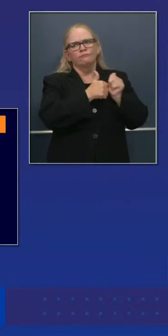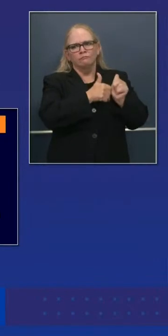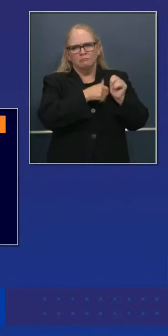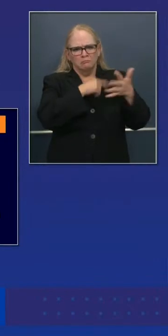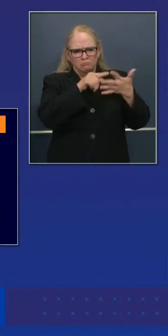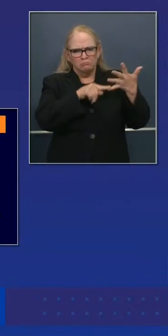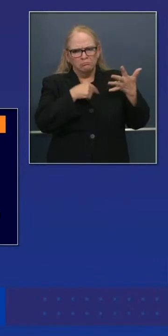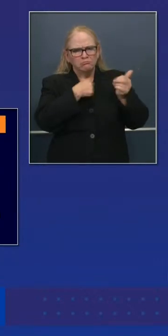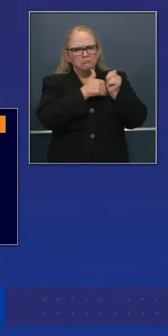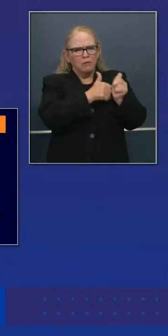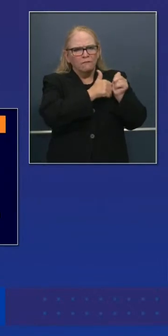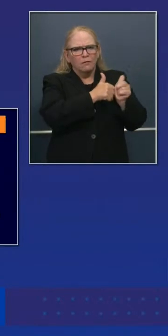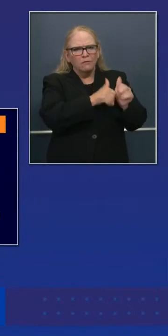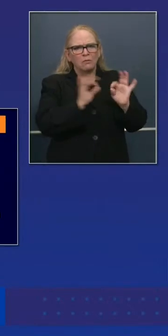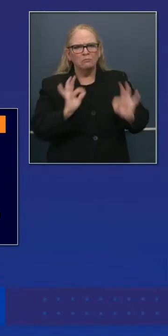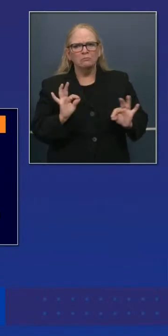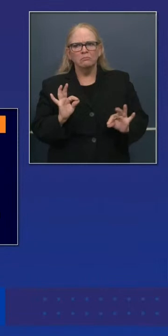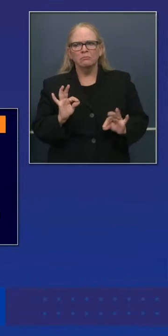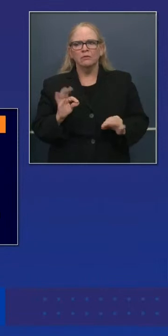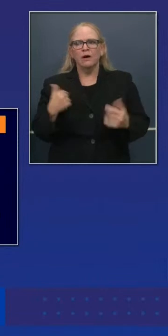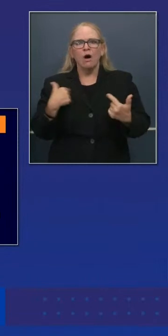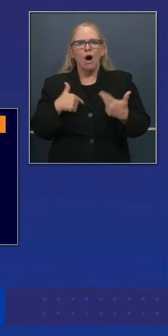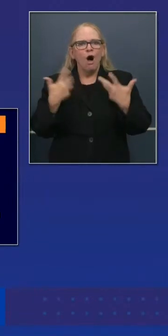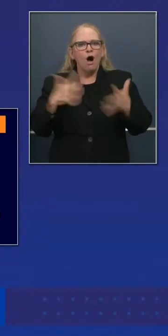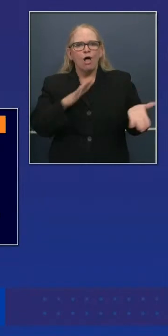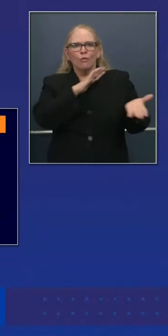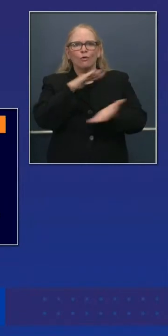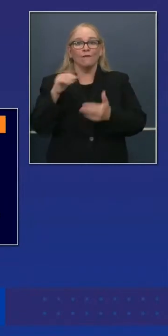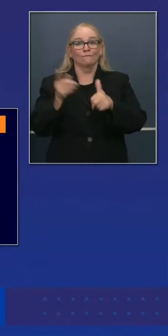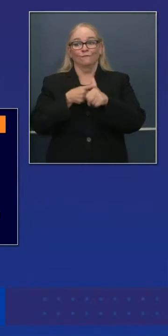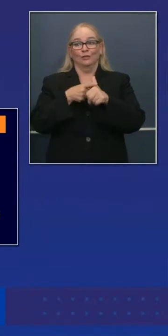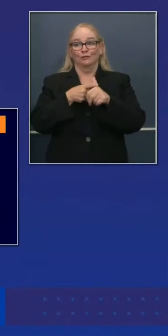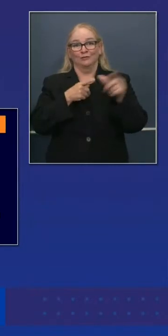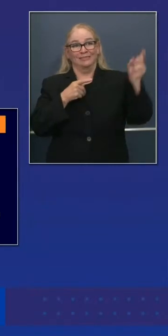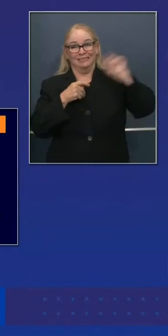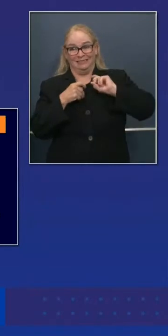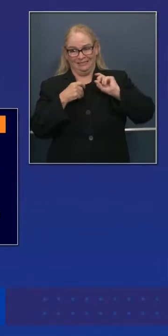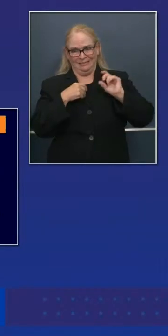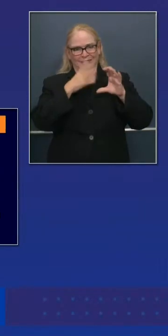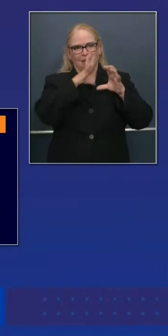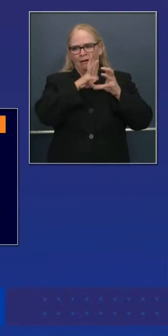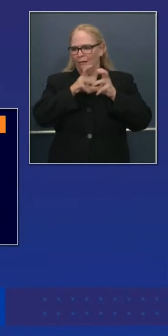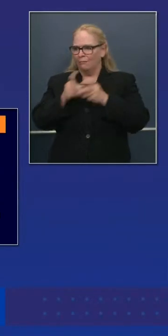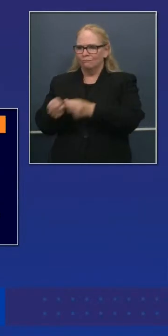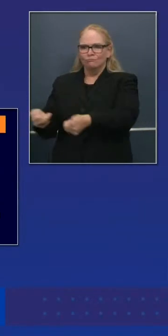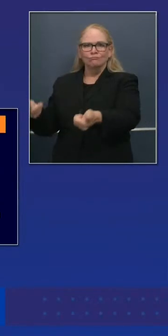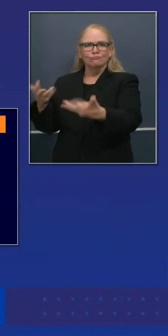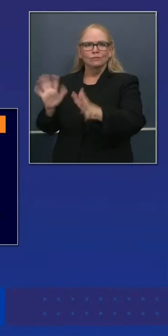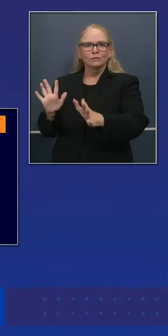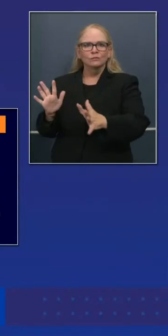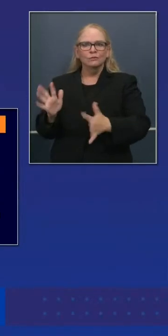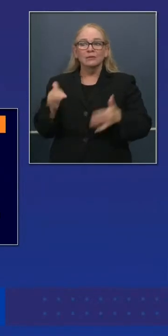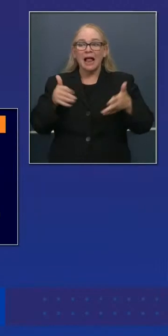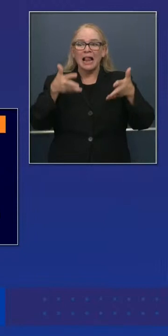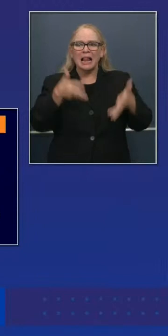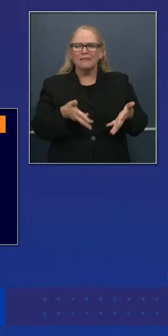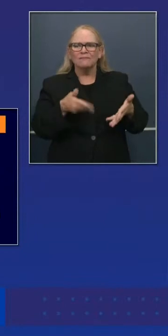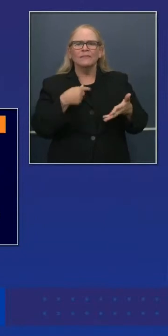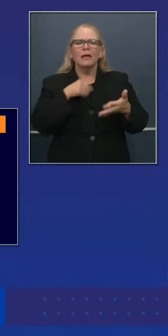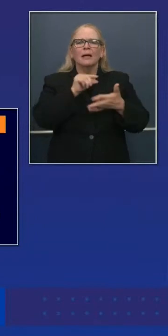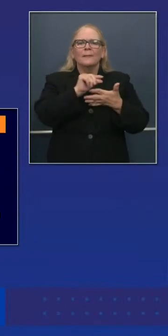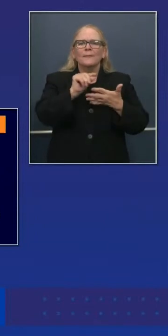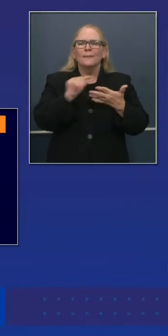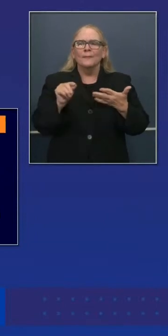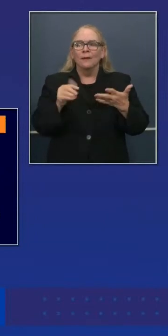already been obligated and distributed. The rest of the money simply does not exist, meaning, it's a long way of saying this,